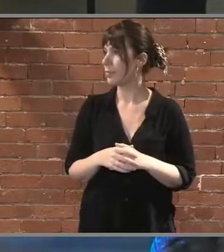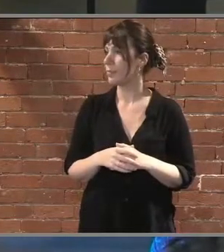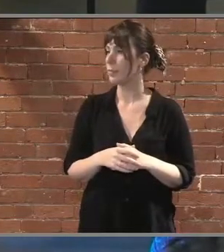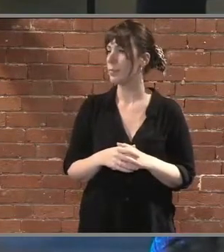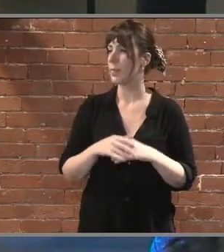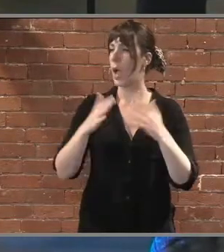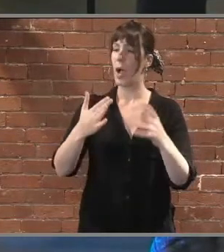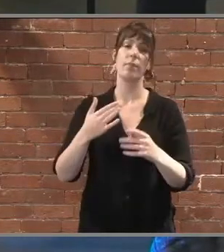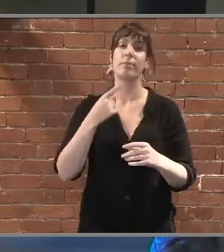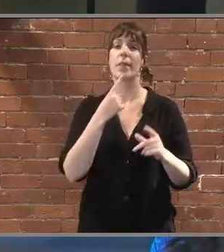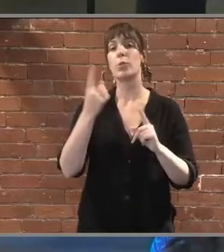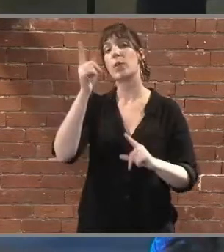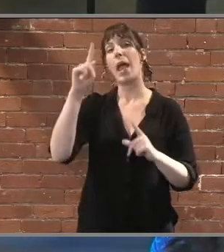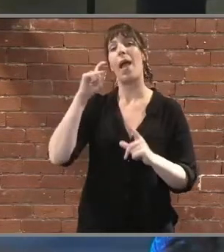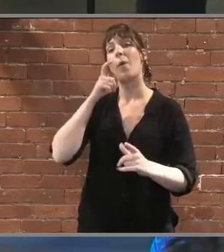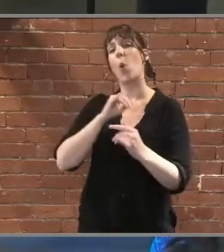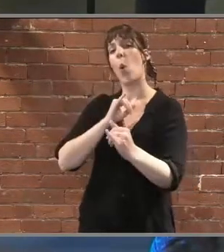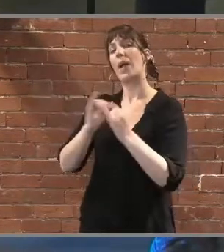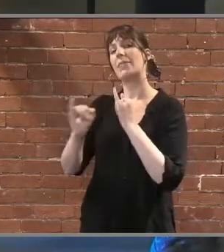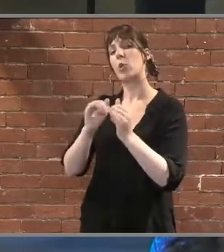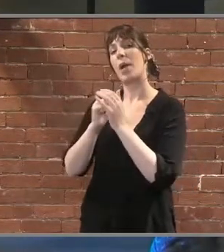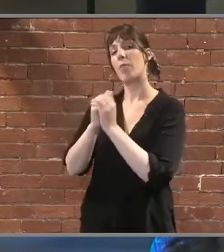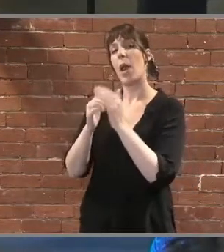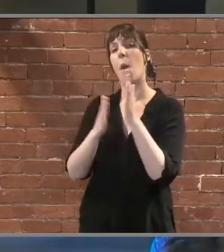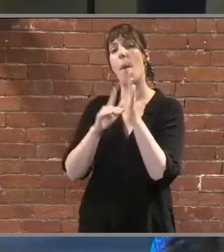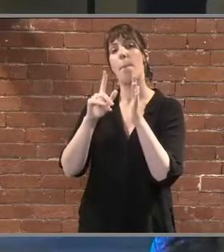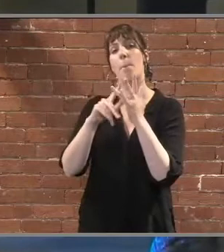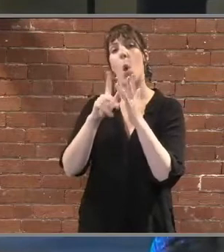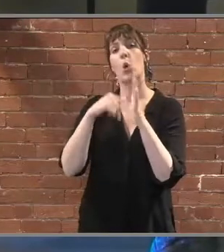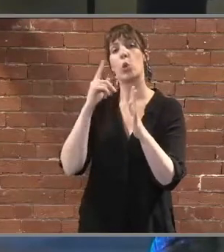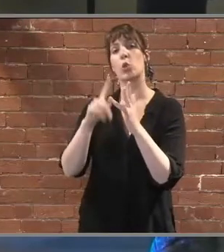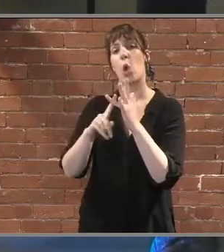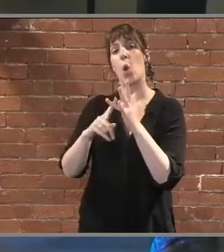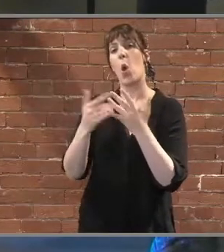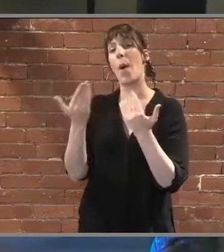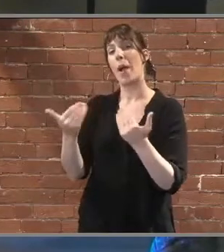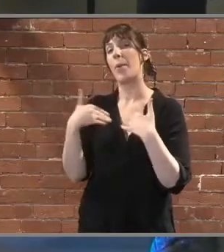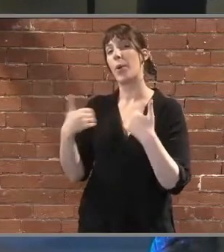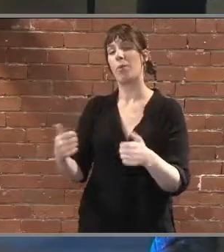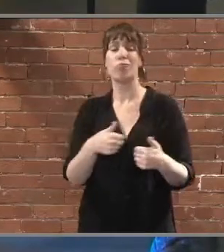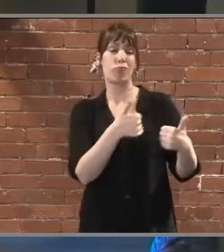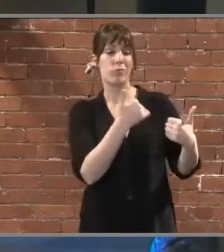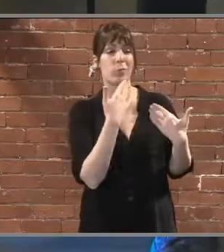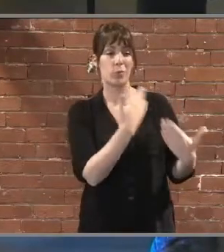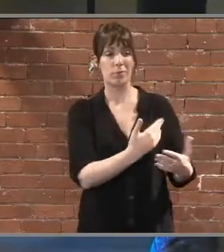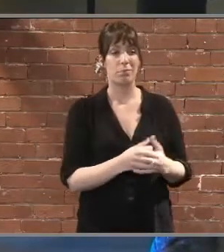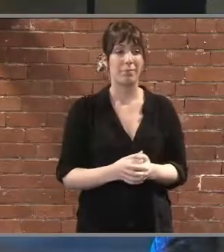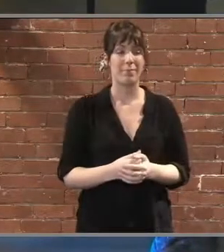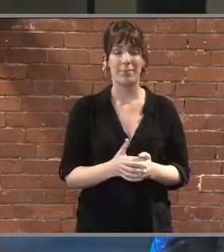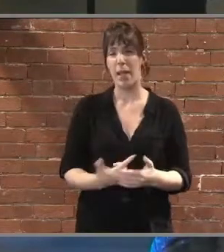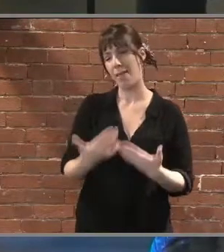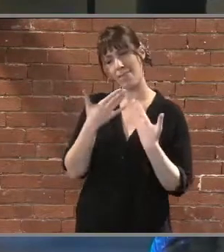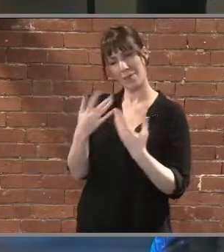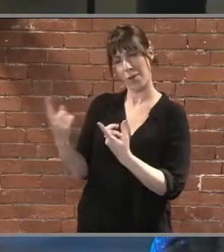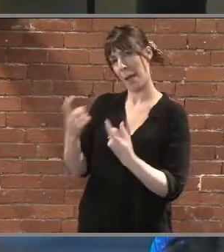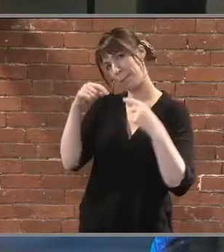Mojo, professionally known as Moju. So welcome. How you doing? Hi, I'm good. Thanks for having me. Yeah, thanks for being here. It's